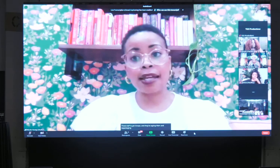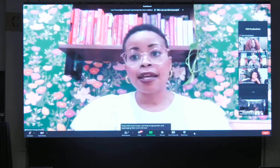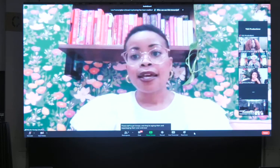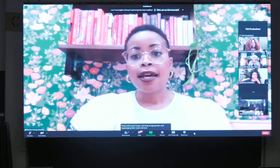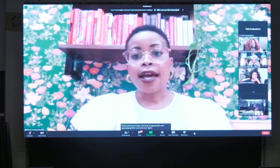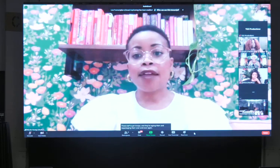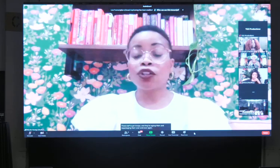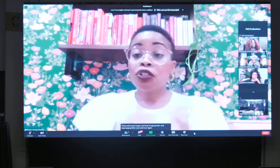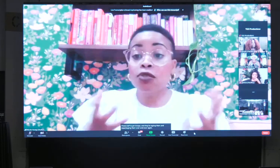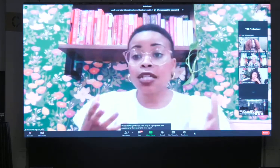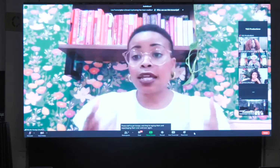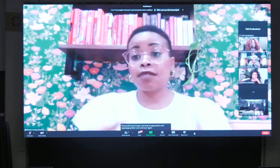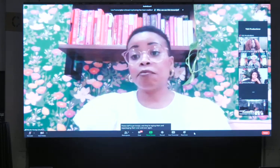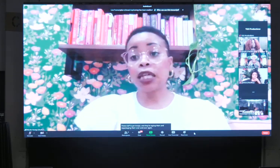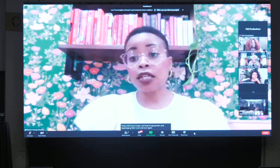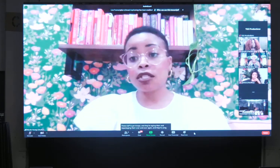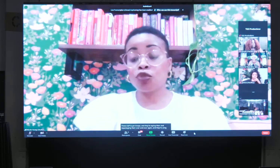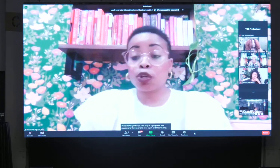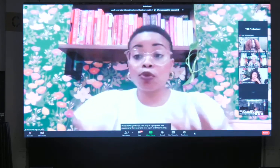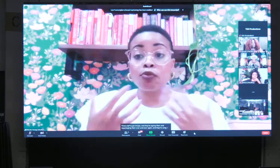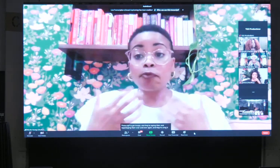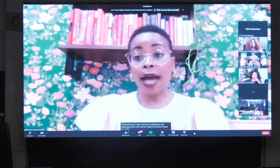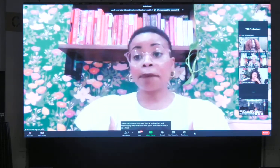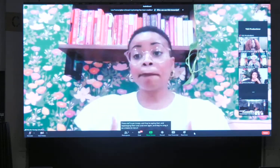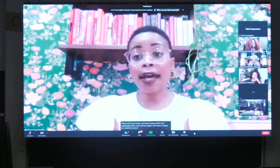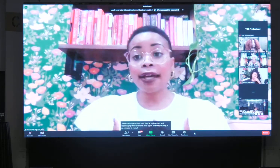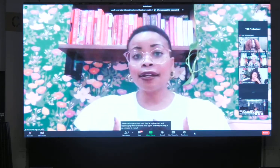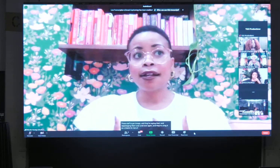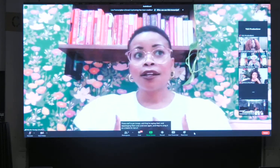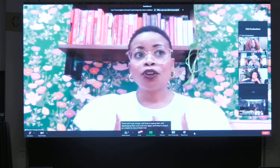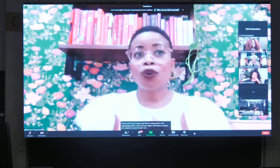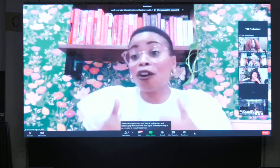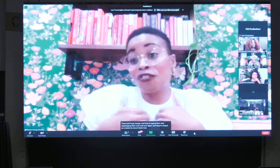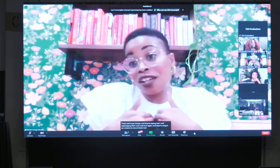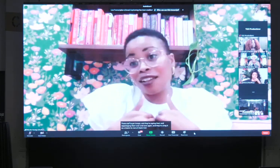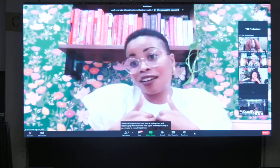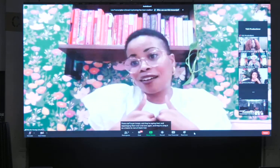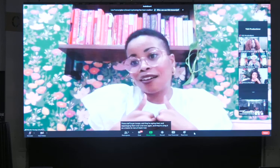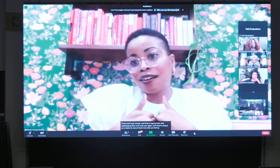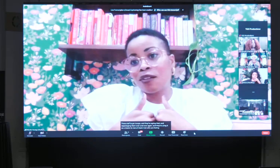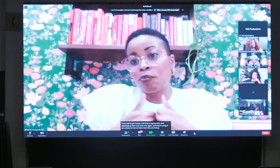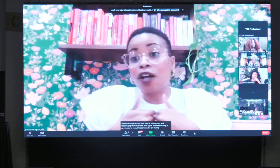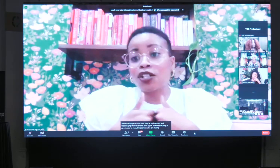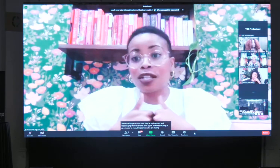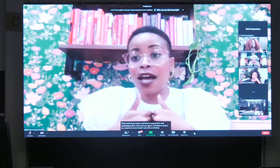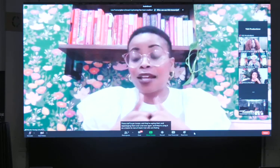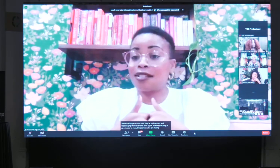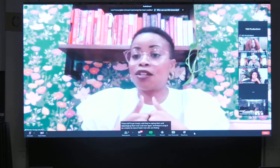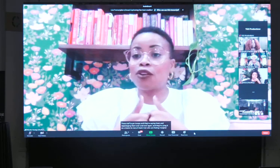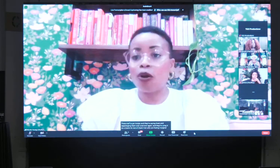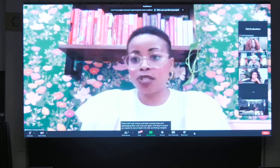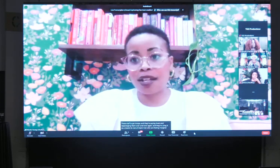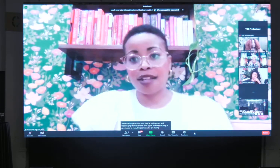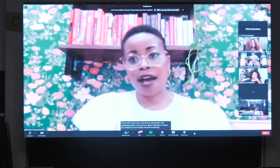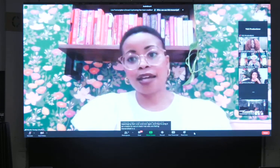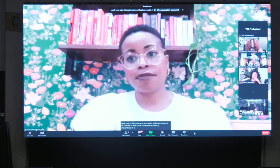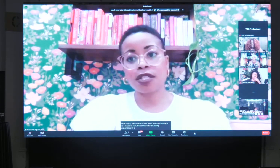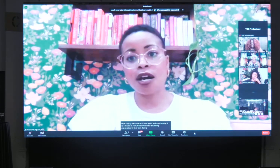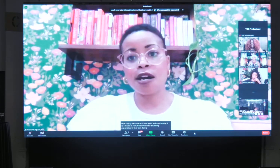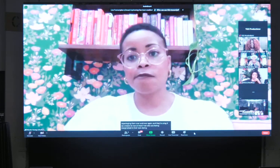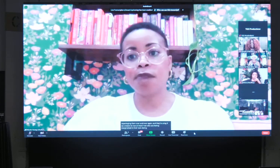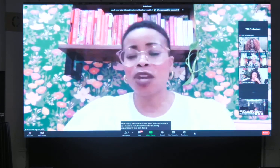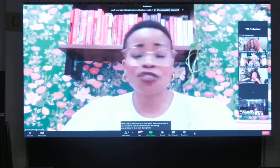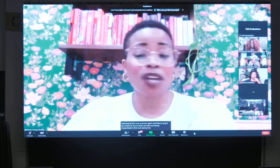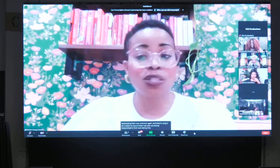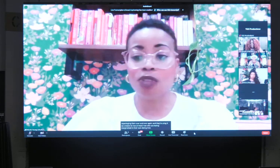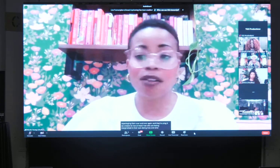again. And they're using it as a means to recruit Black men who are feeling marginalized in their own dating lives.